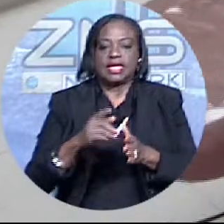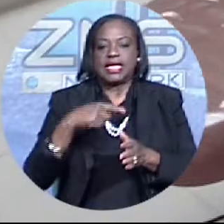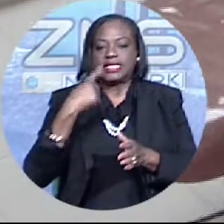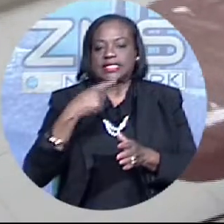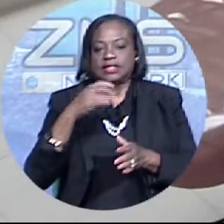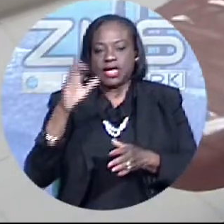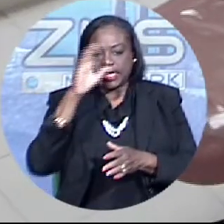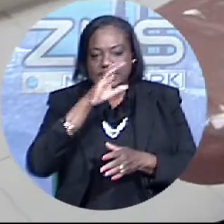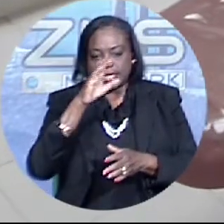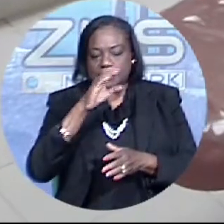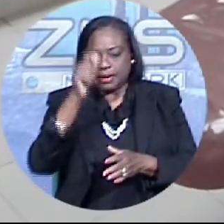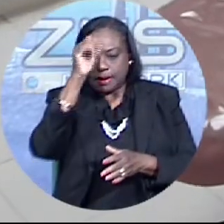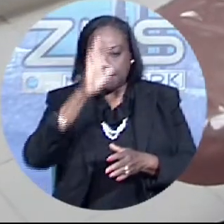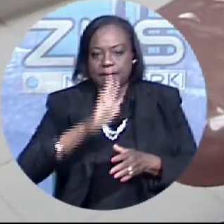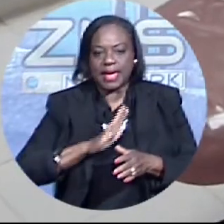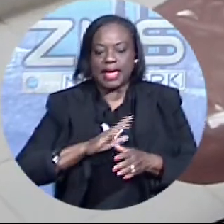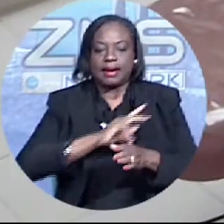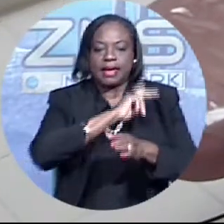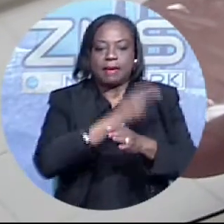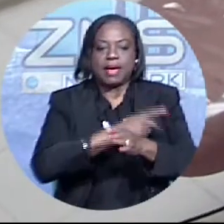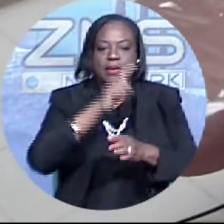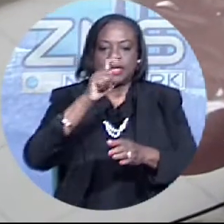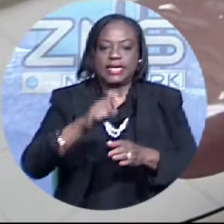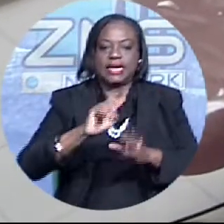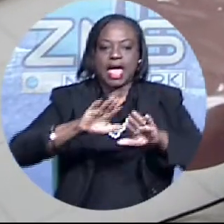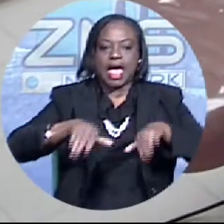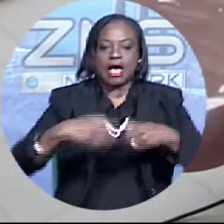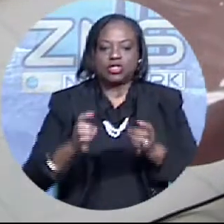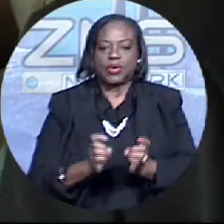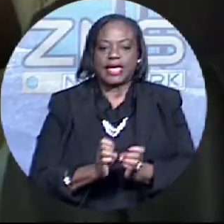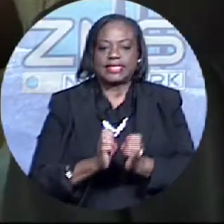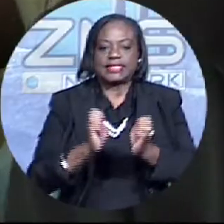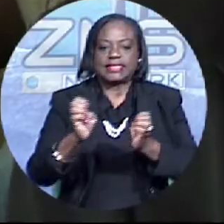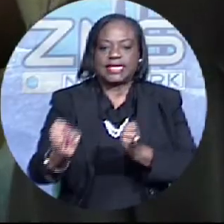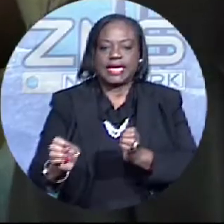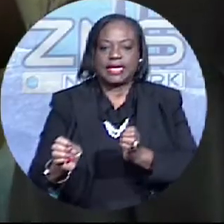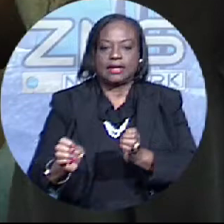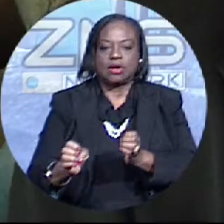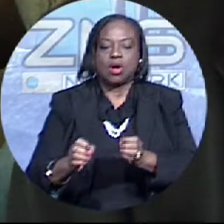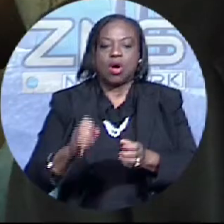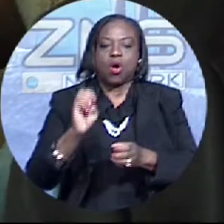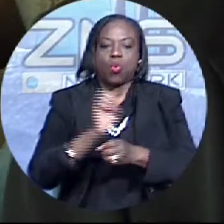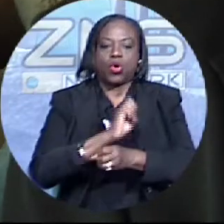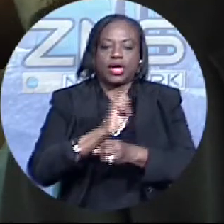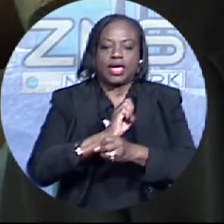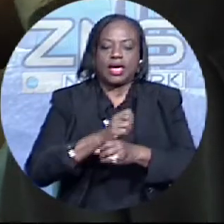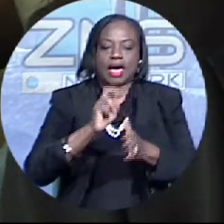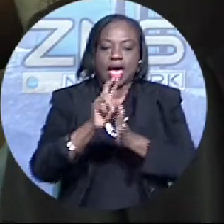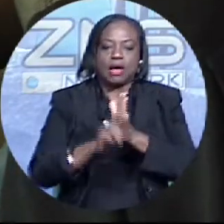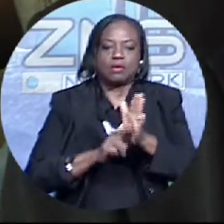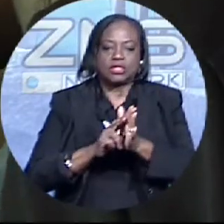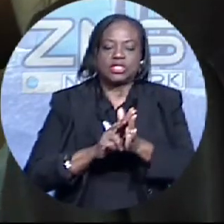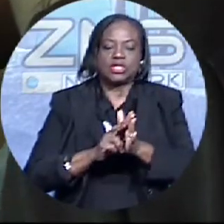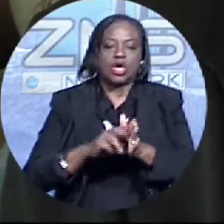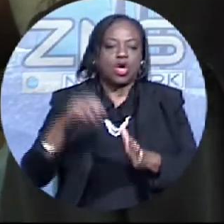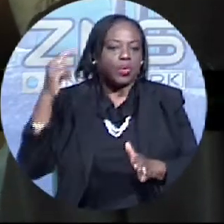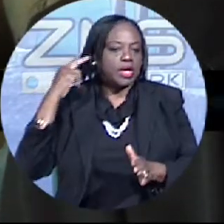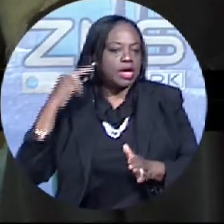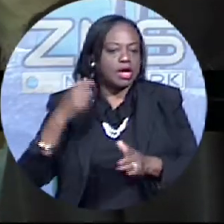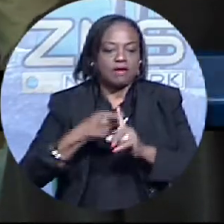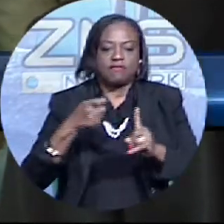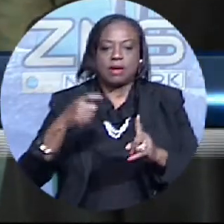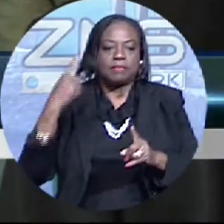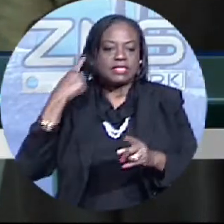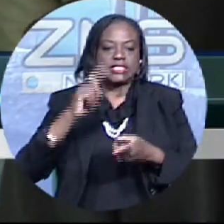manpower needs and how they can extend operational hours. We heard from Spanish Wells. They are adamant about the need for